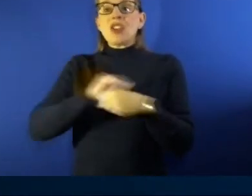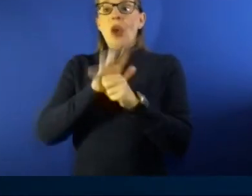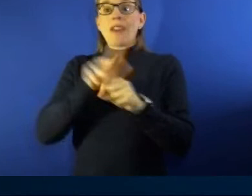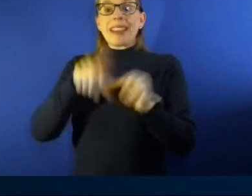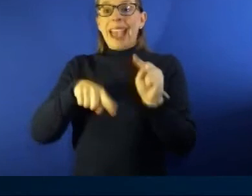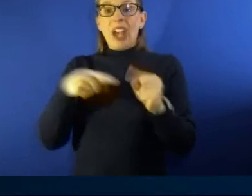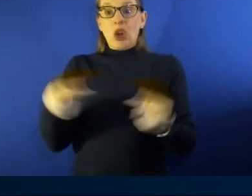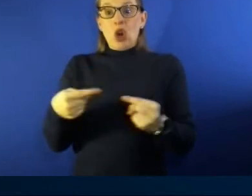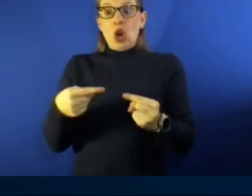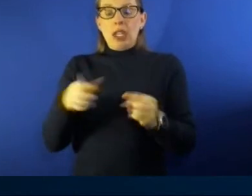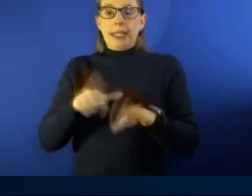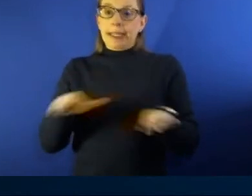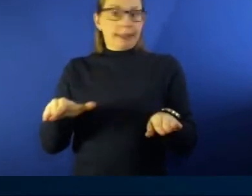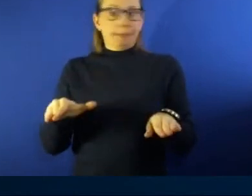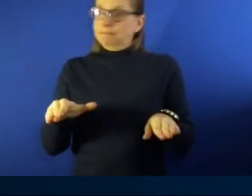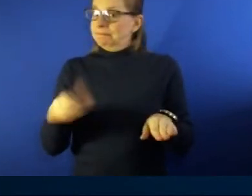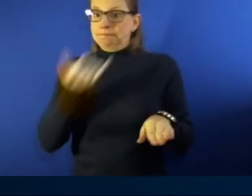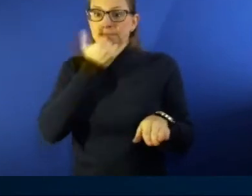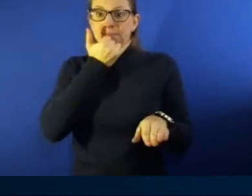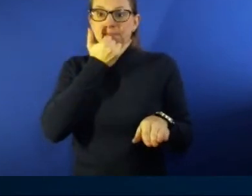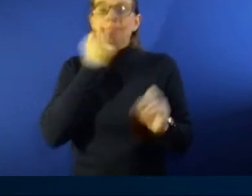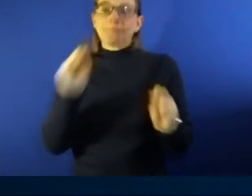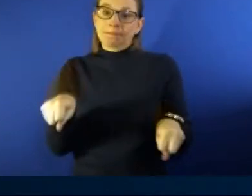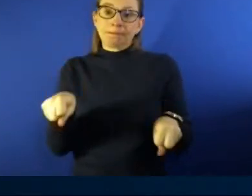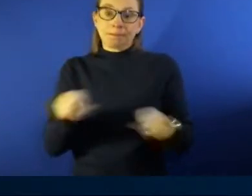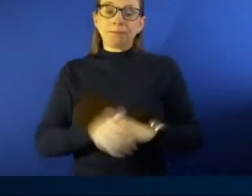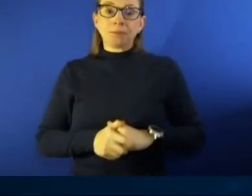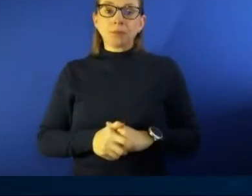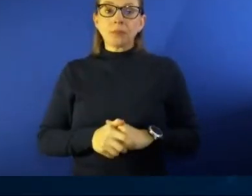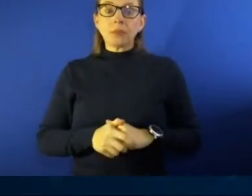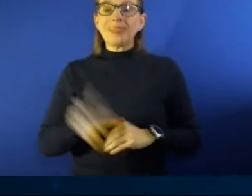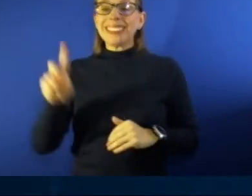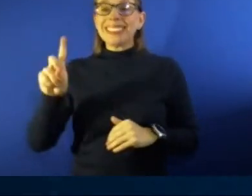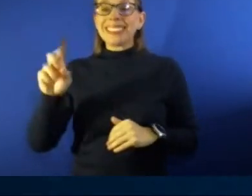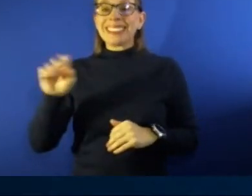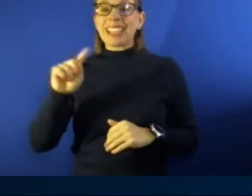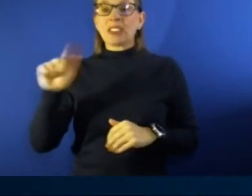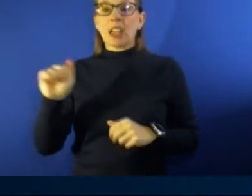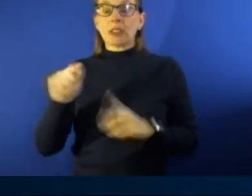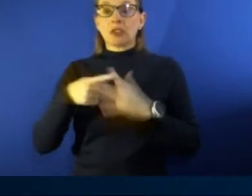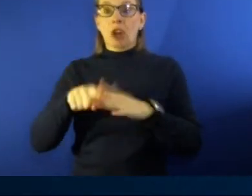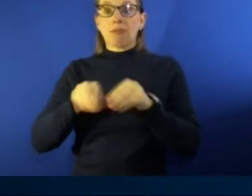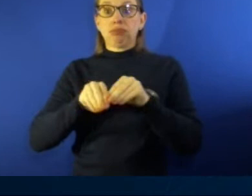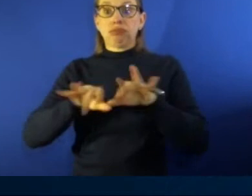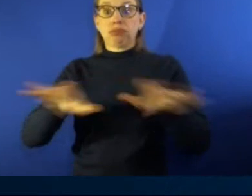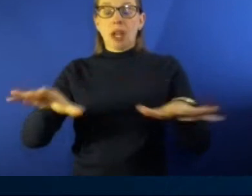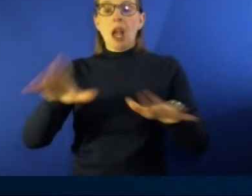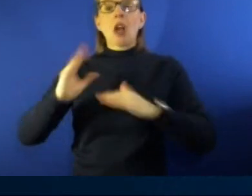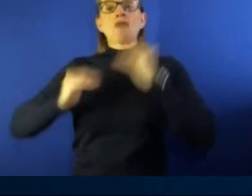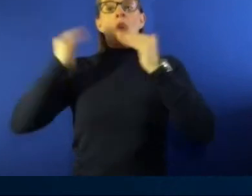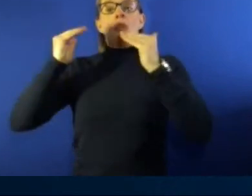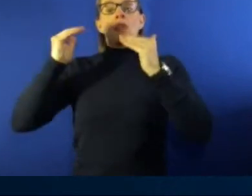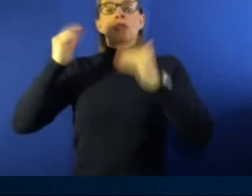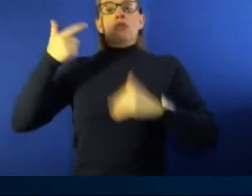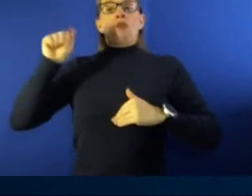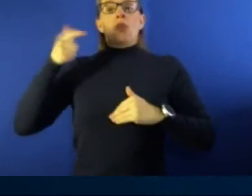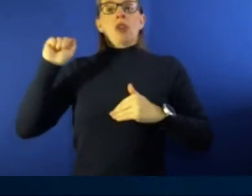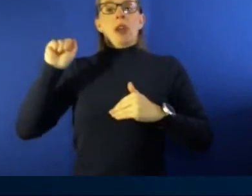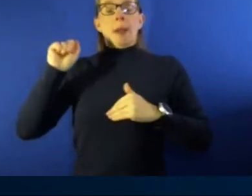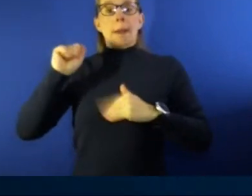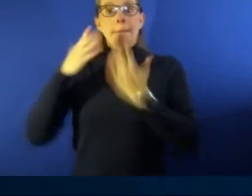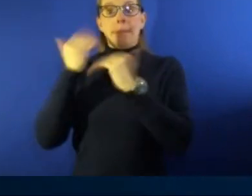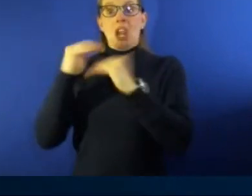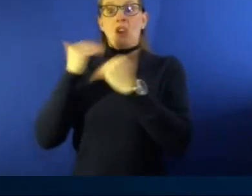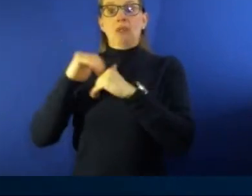of these things sort of happened at the same time that Delta arrived. And so when adults in Georgia lifted the barriers, who Delta